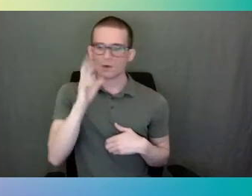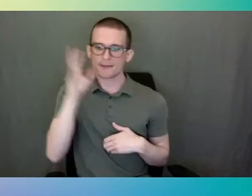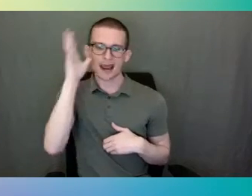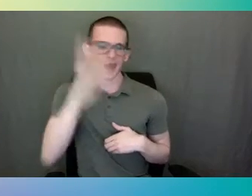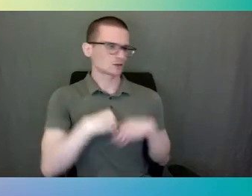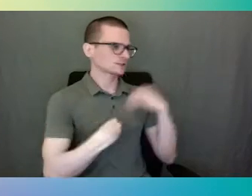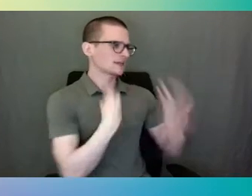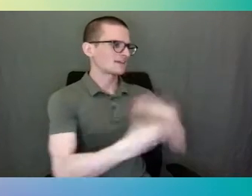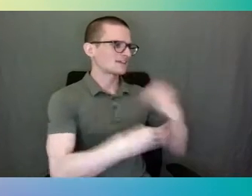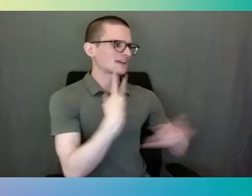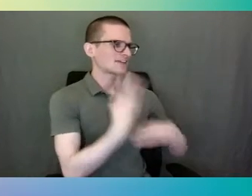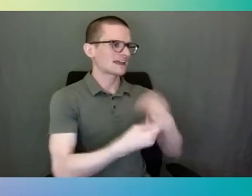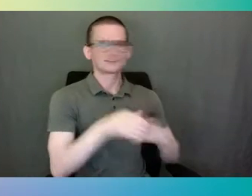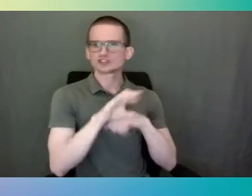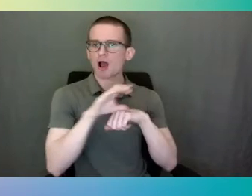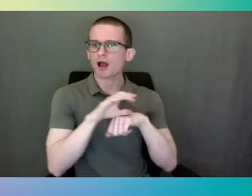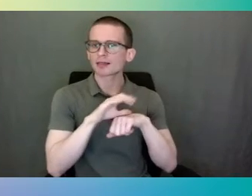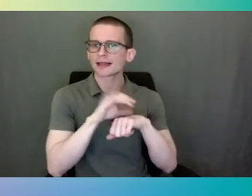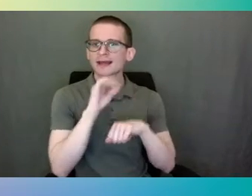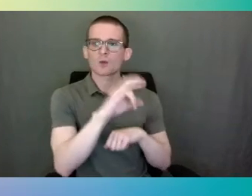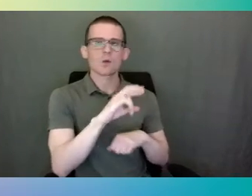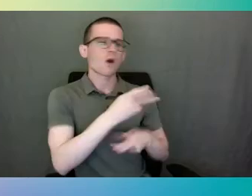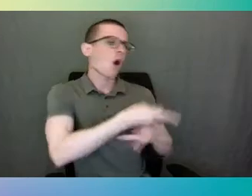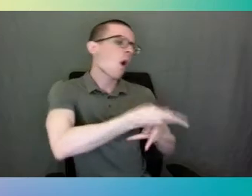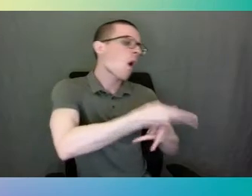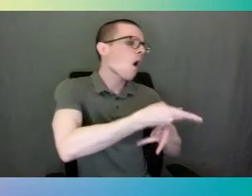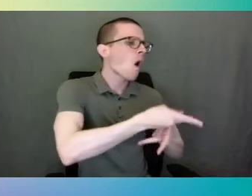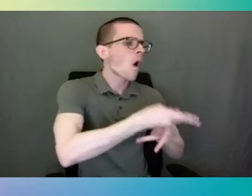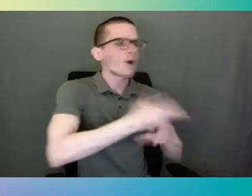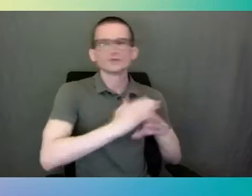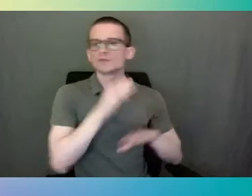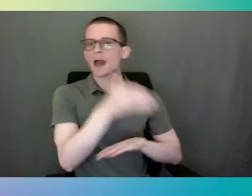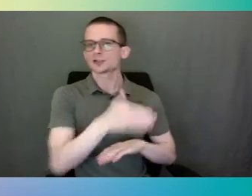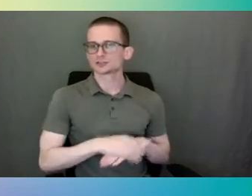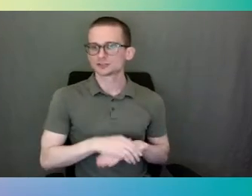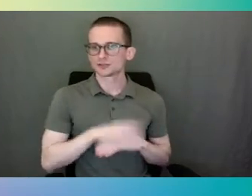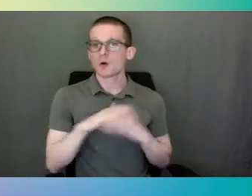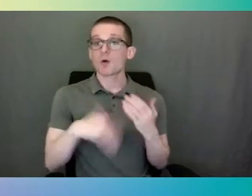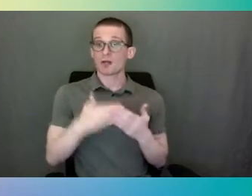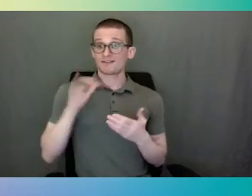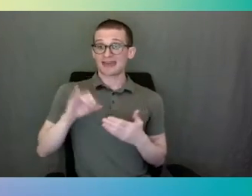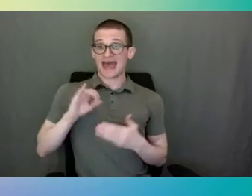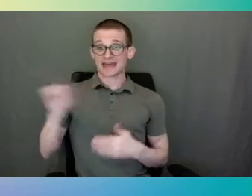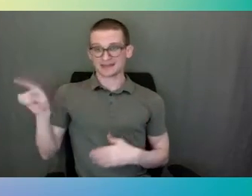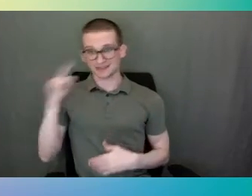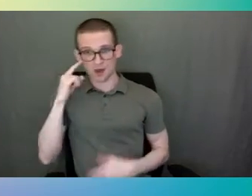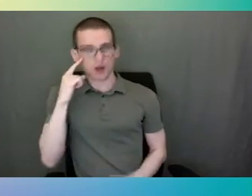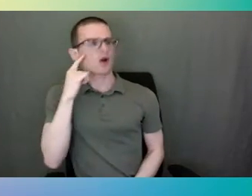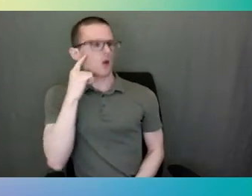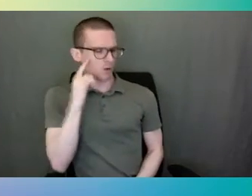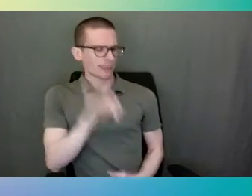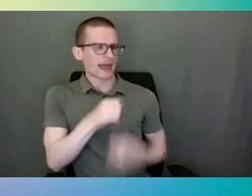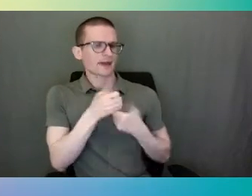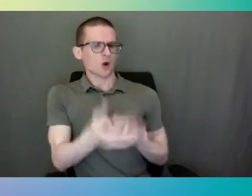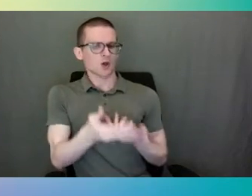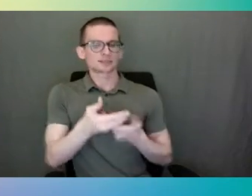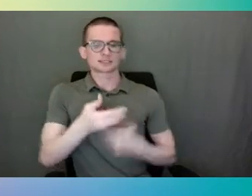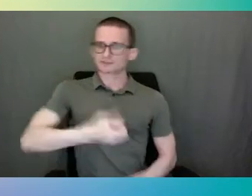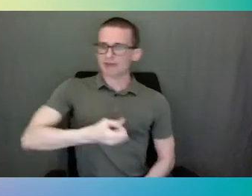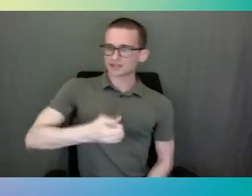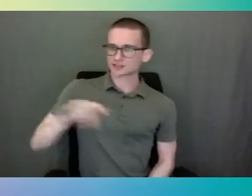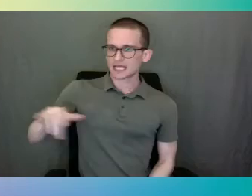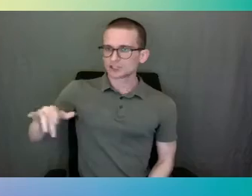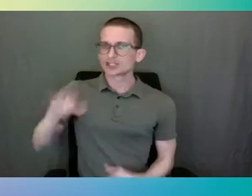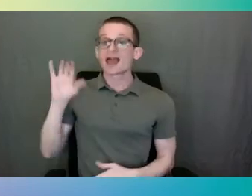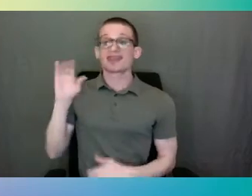were coddled too much. All of these things led to masturbation. And of course, masturbation leads to all